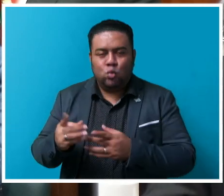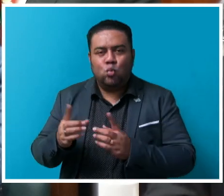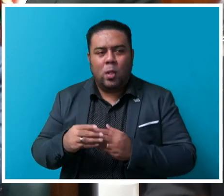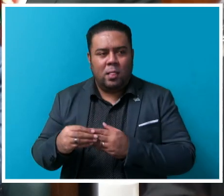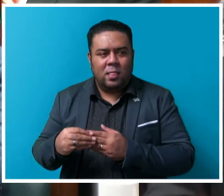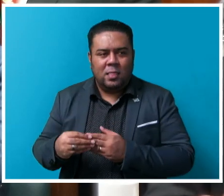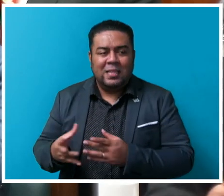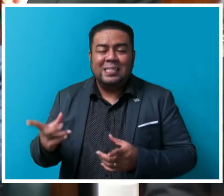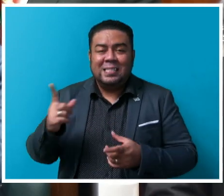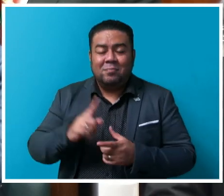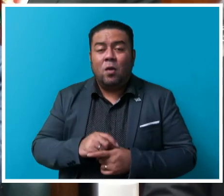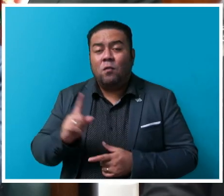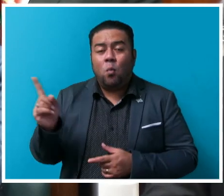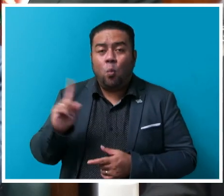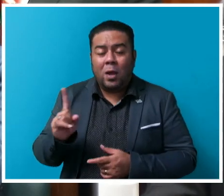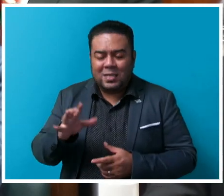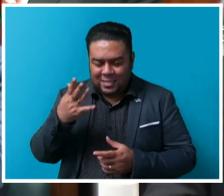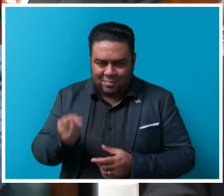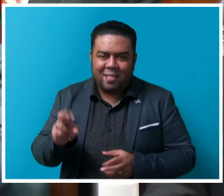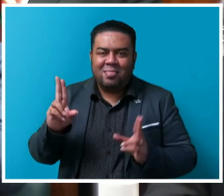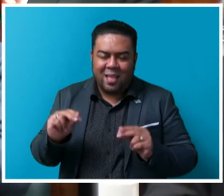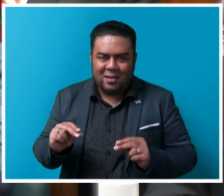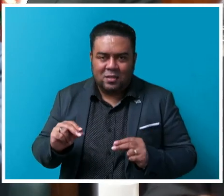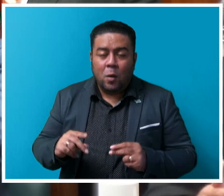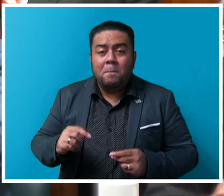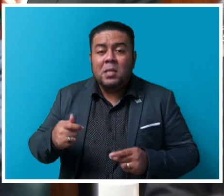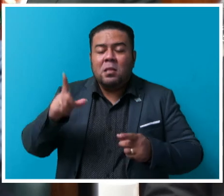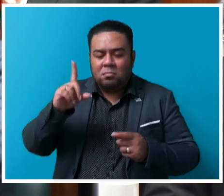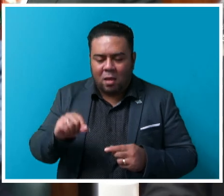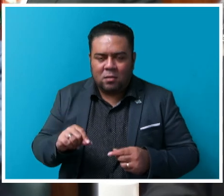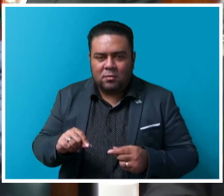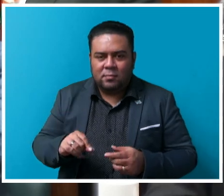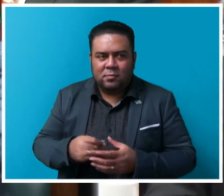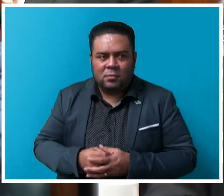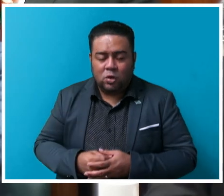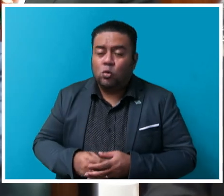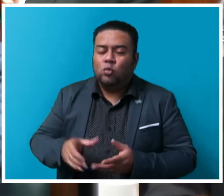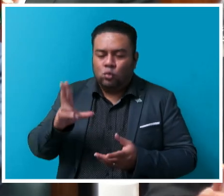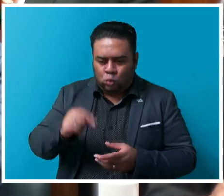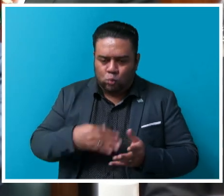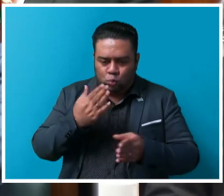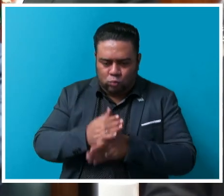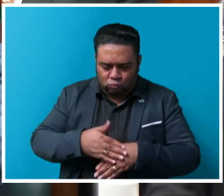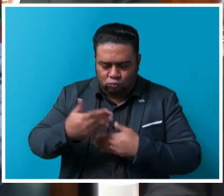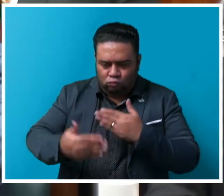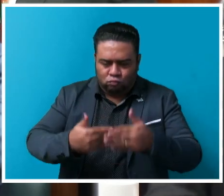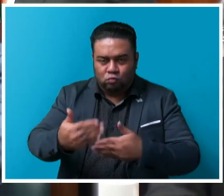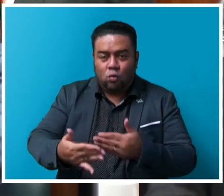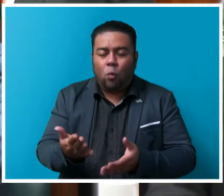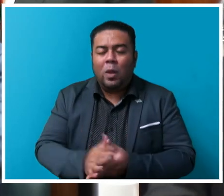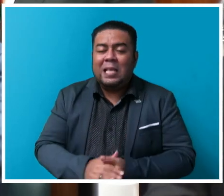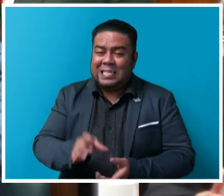in terms of what has been done or being done to operationalize His